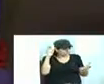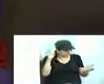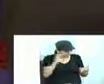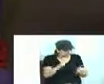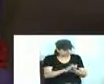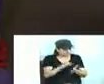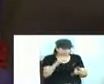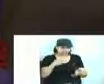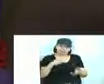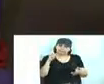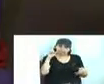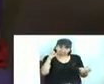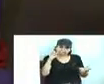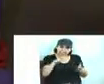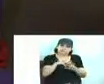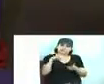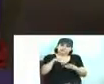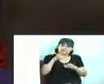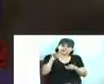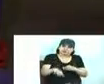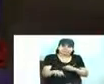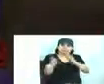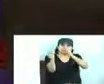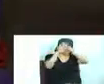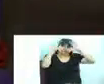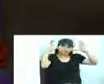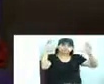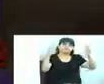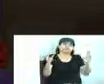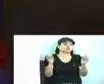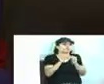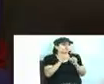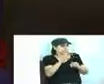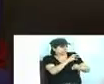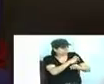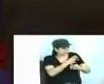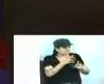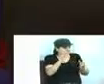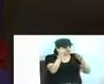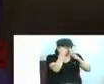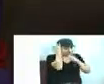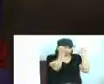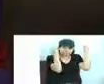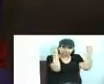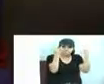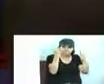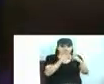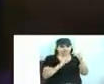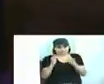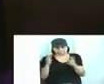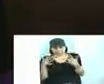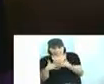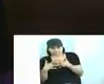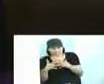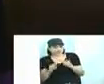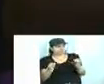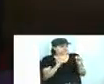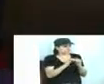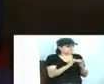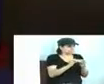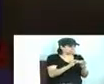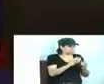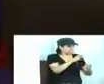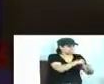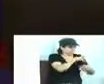I believe in this vision. I believe that there is more power in imagination than there is in fear. I believe that there is more power in hope than